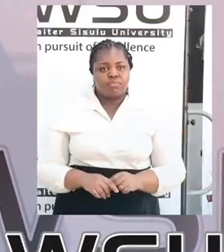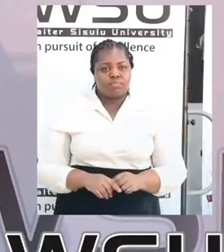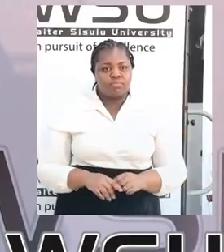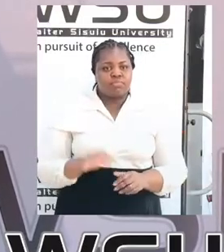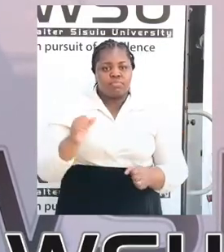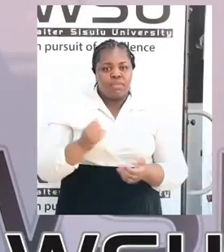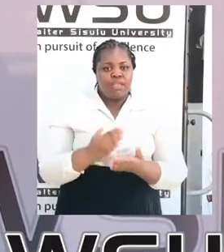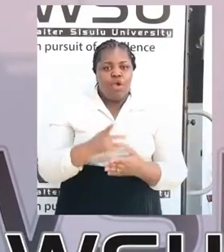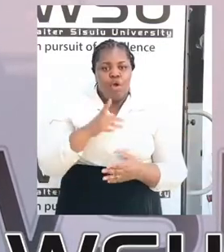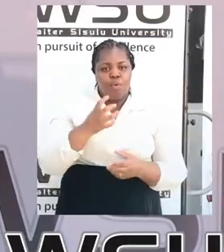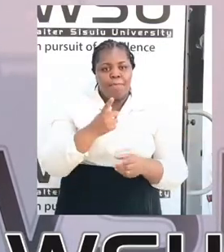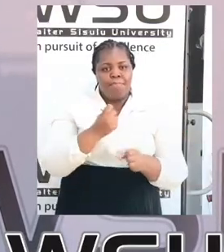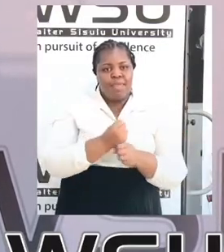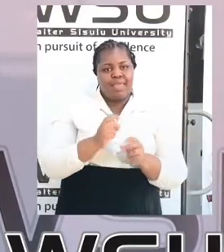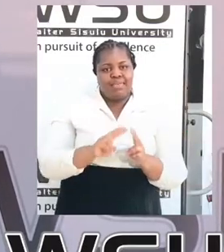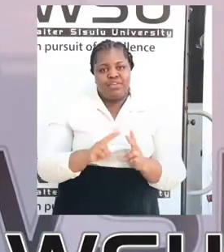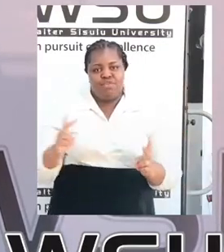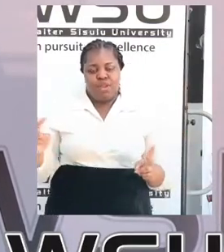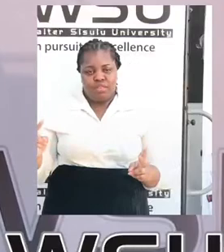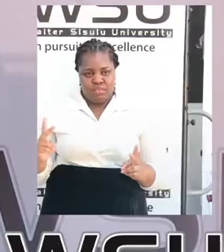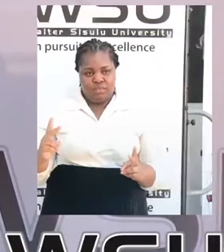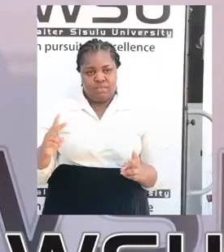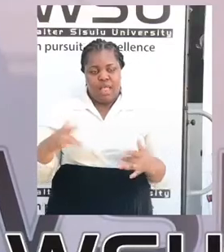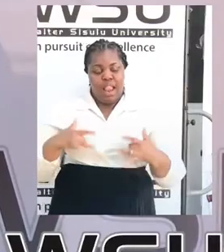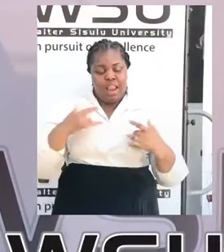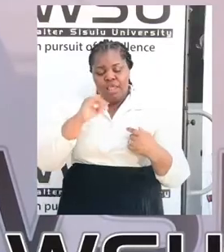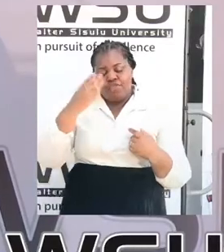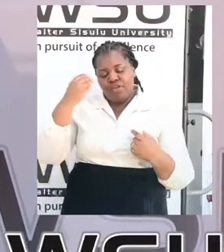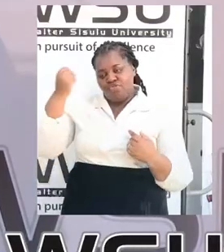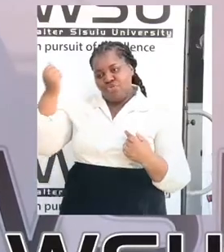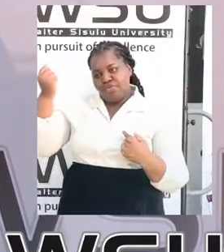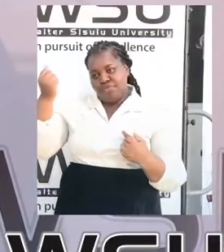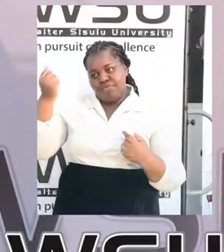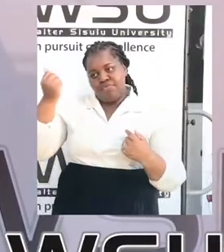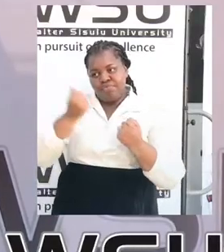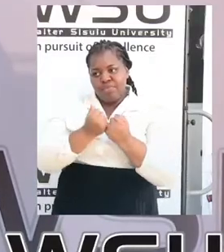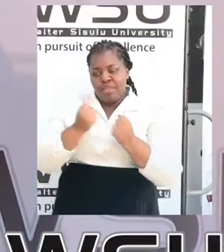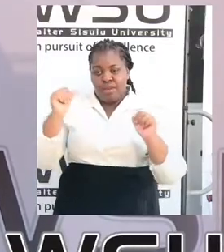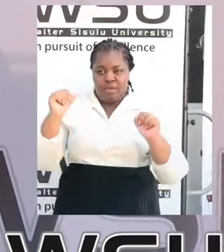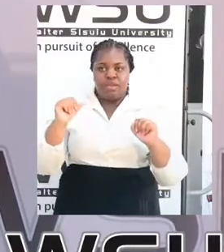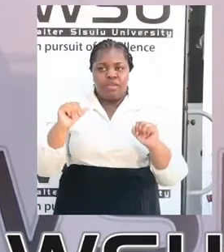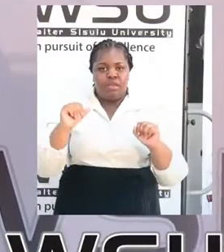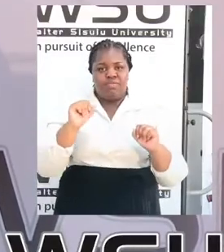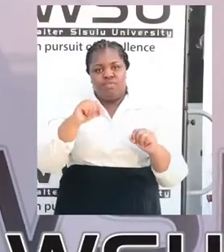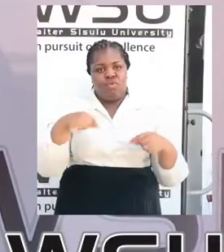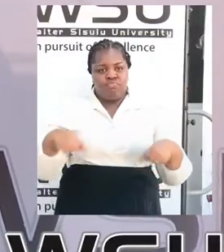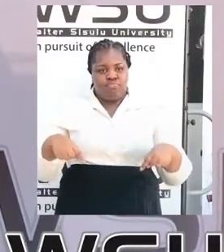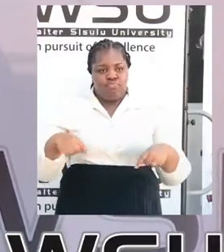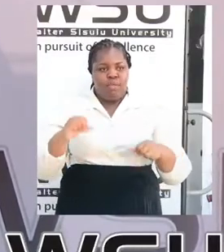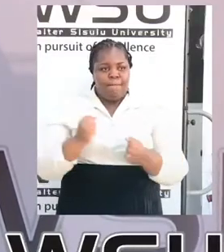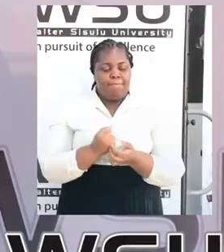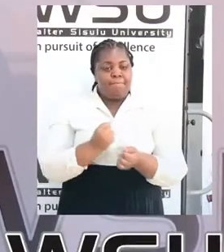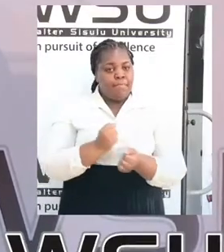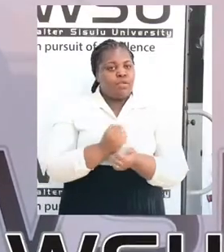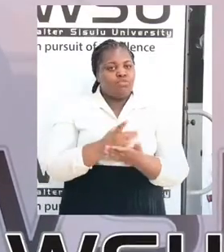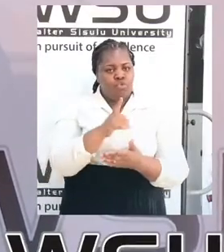Make a difference. Live a dream. Relish the adventure. Make your